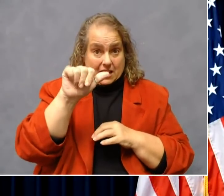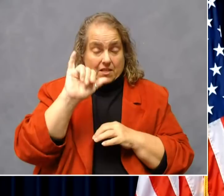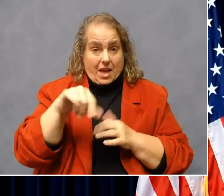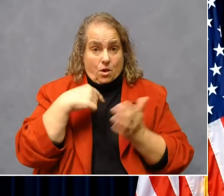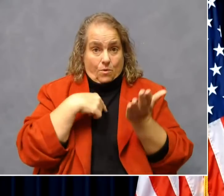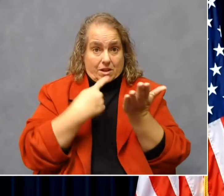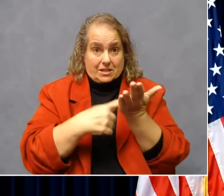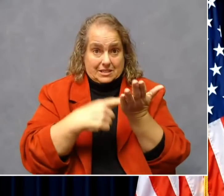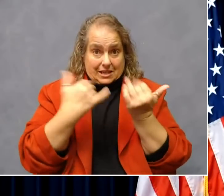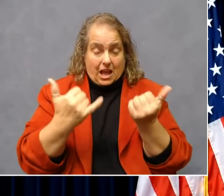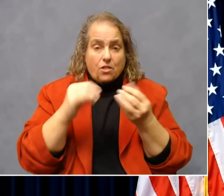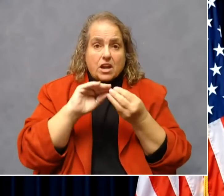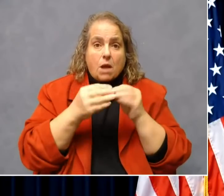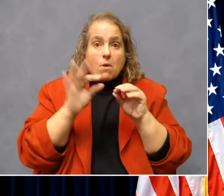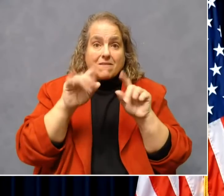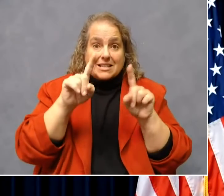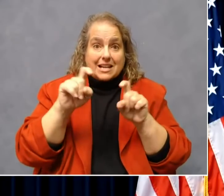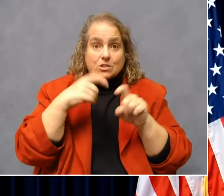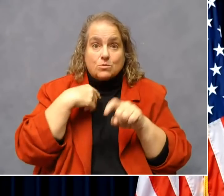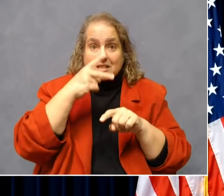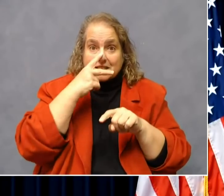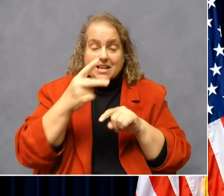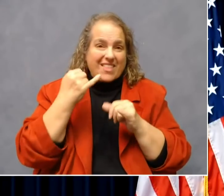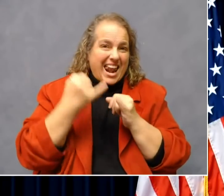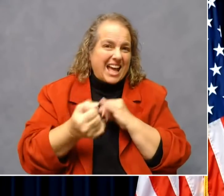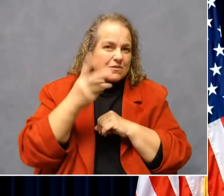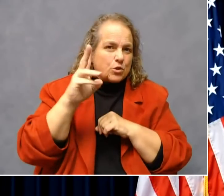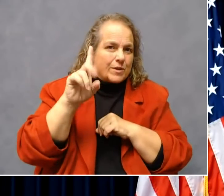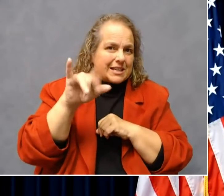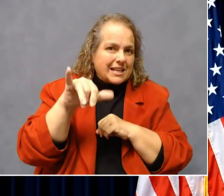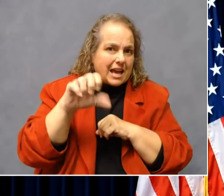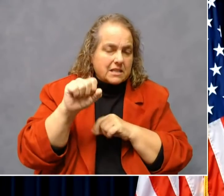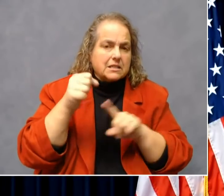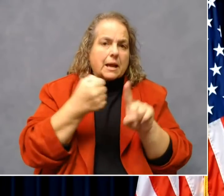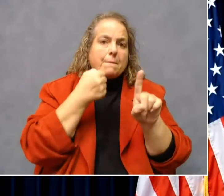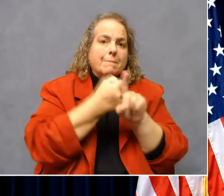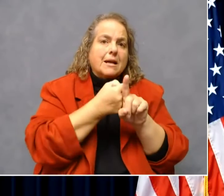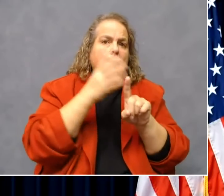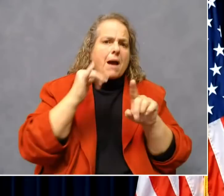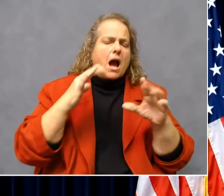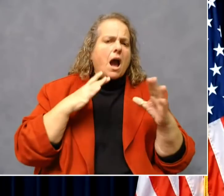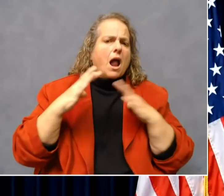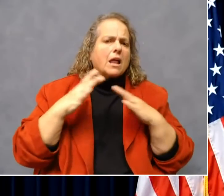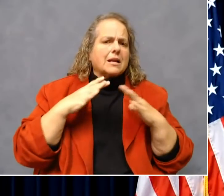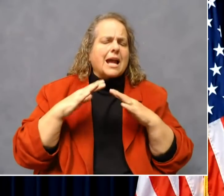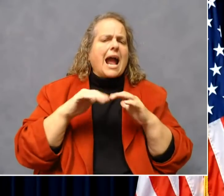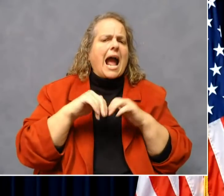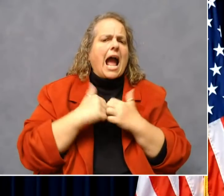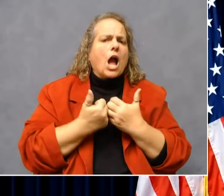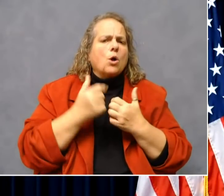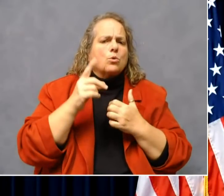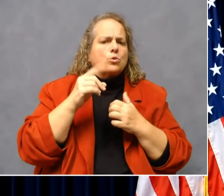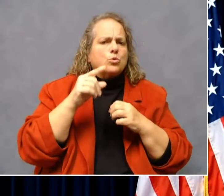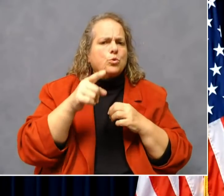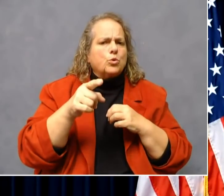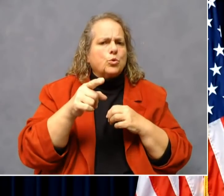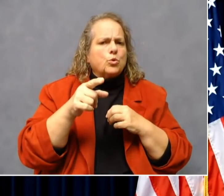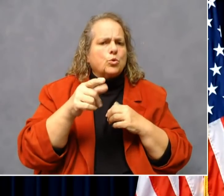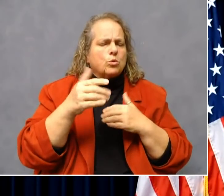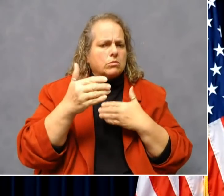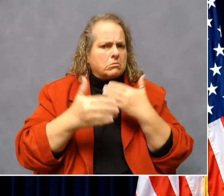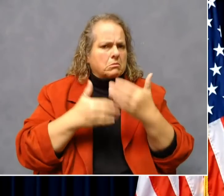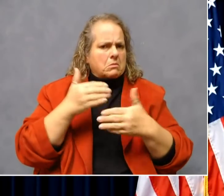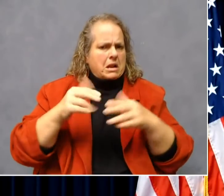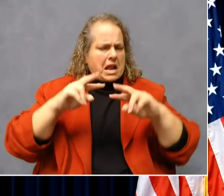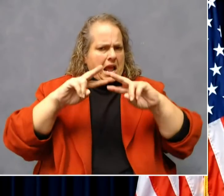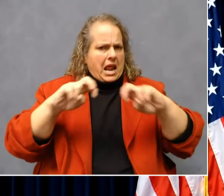we're seeing over the last several days being impacted by the holiday, how do you move forward analyzing the effectiveness